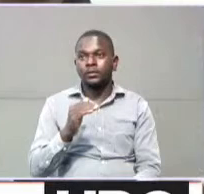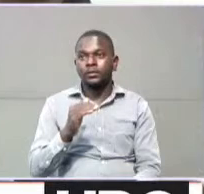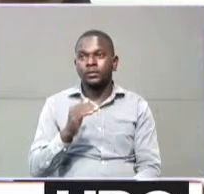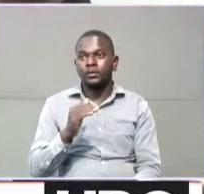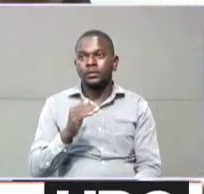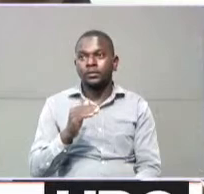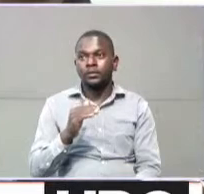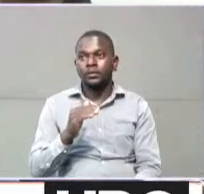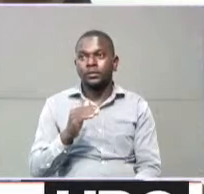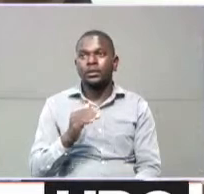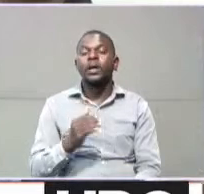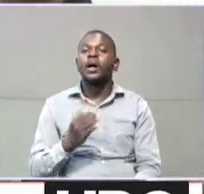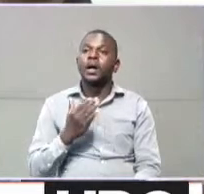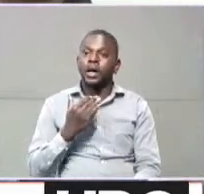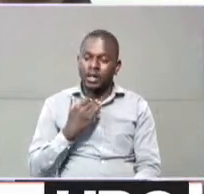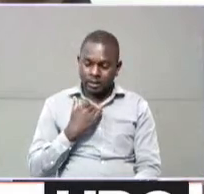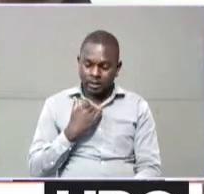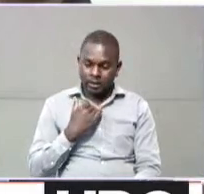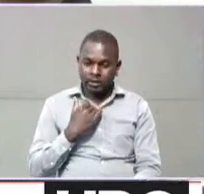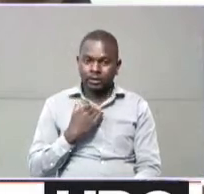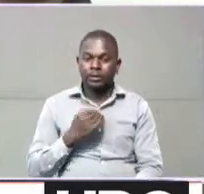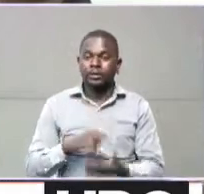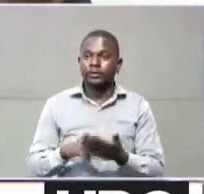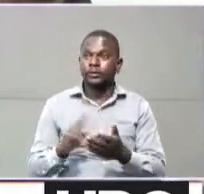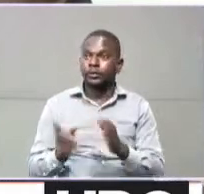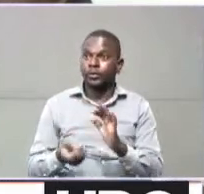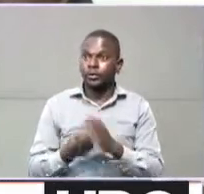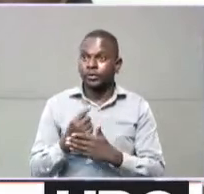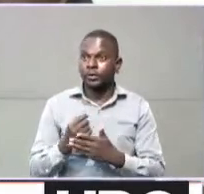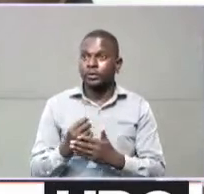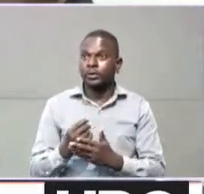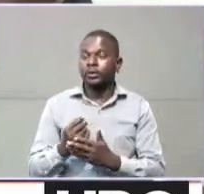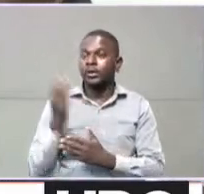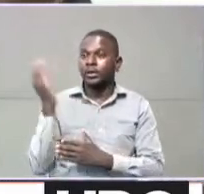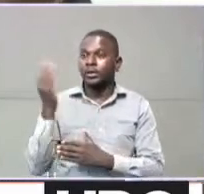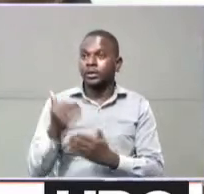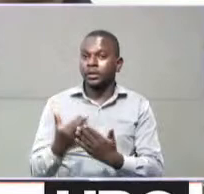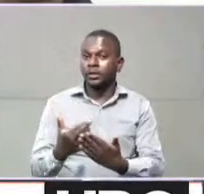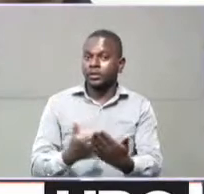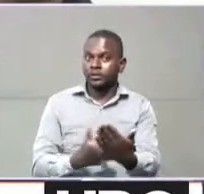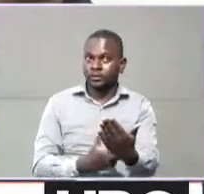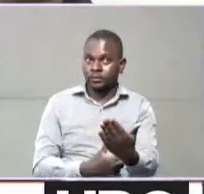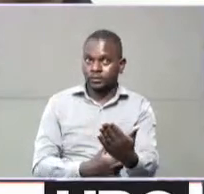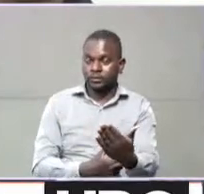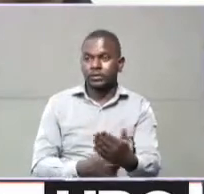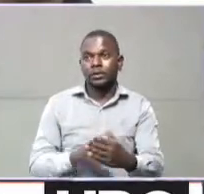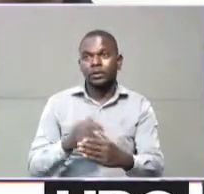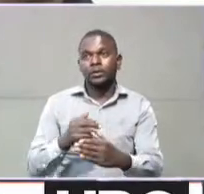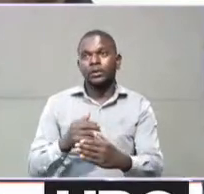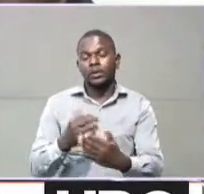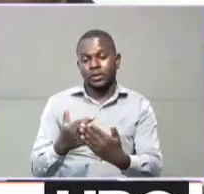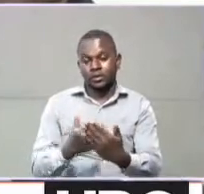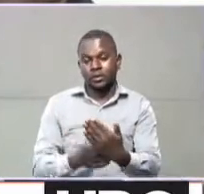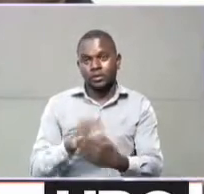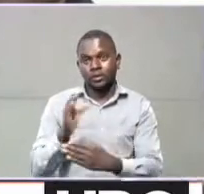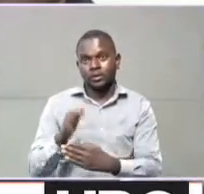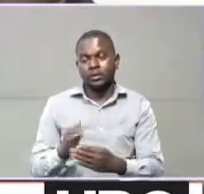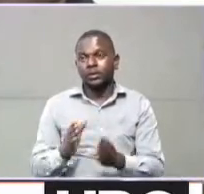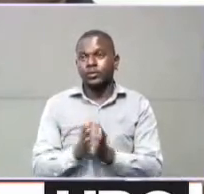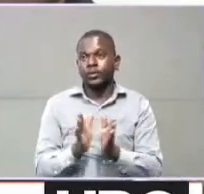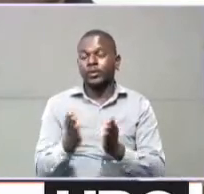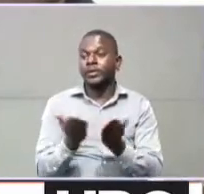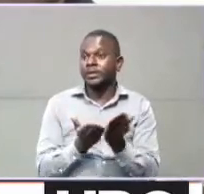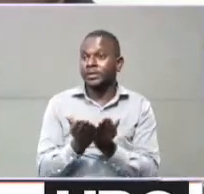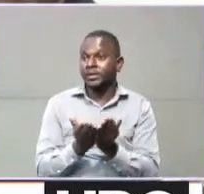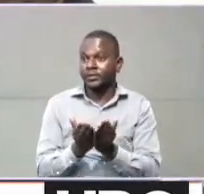i want to take this chance to present report on community of america reporter of the committee on public service and